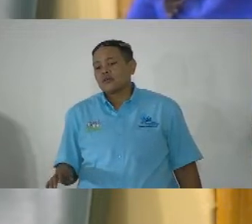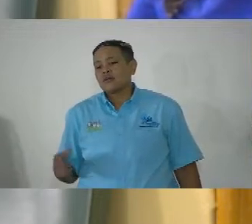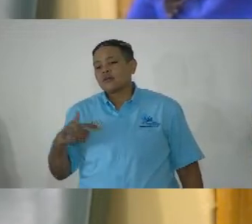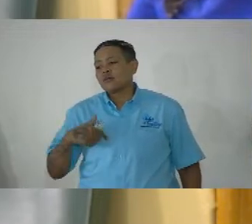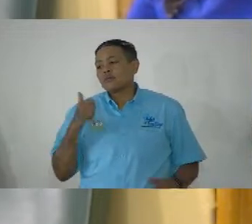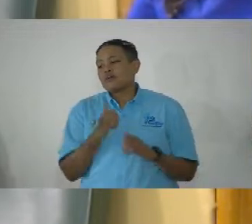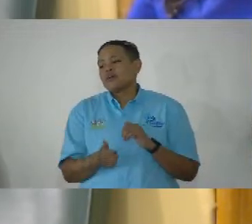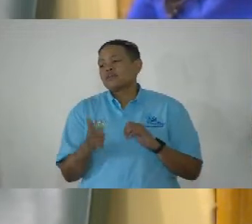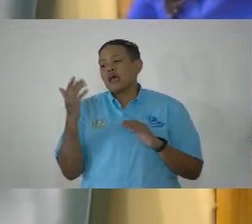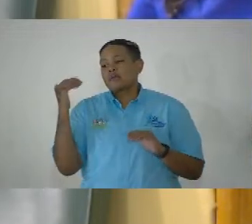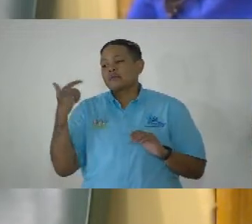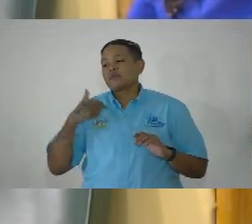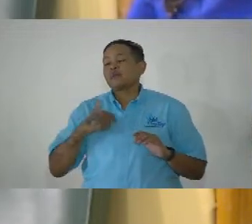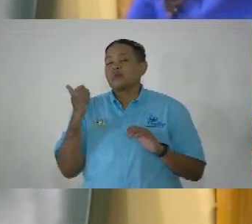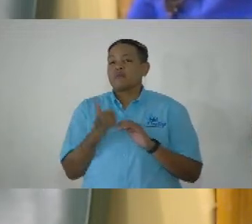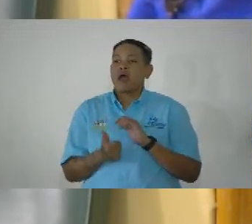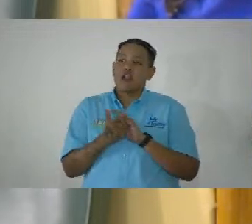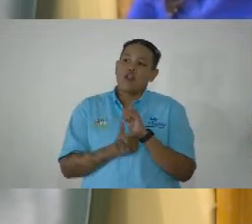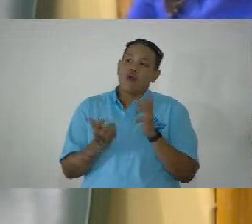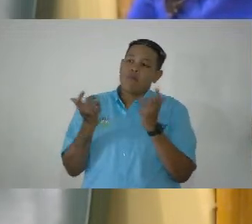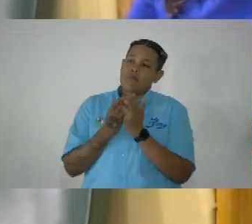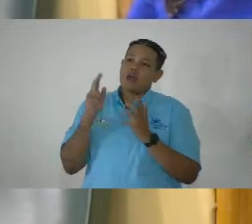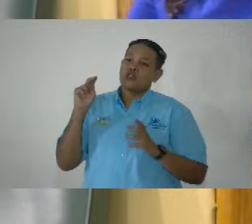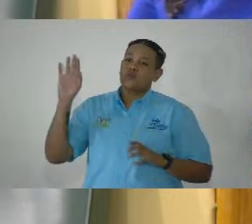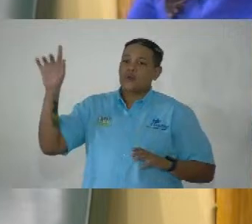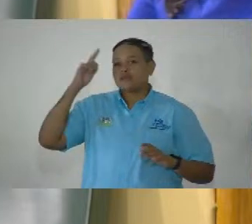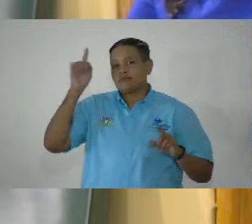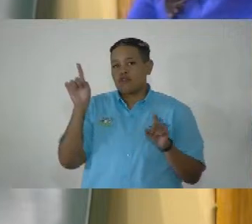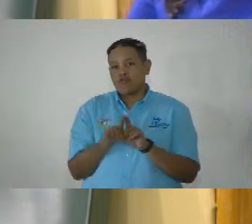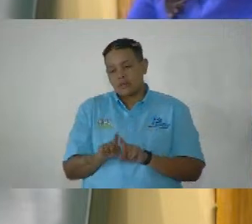the expectation is that